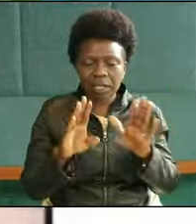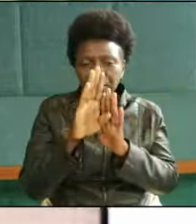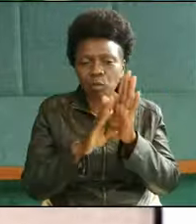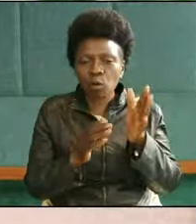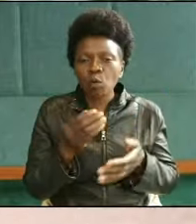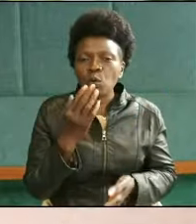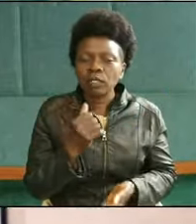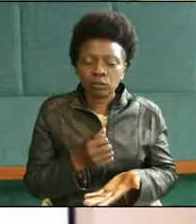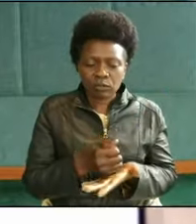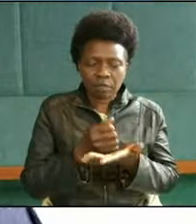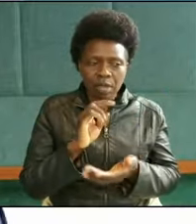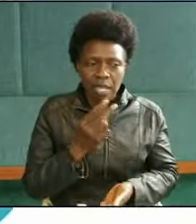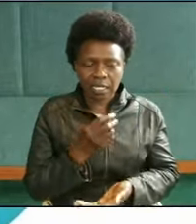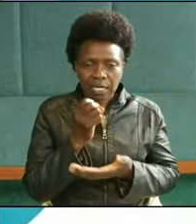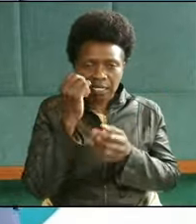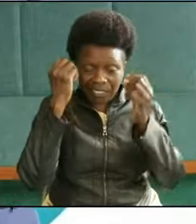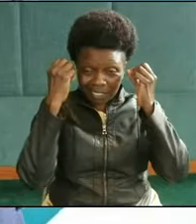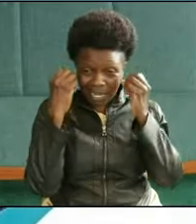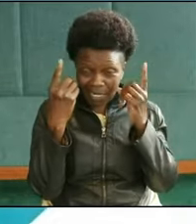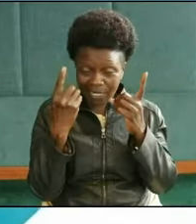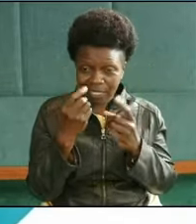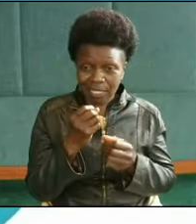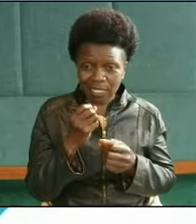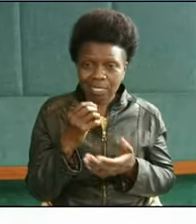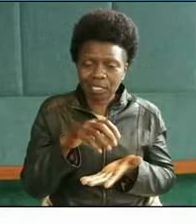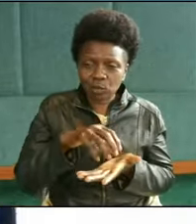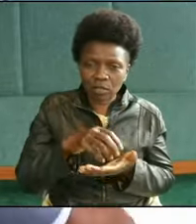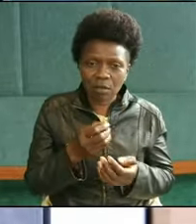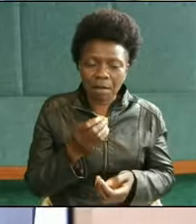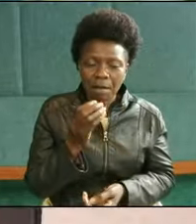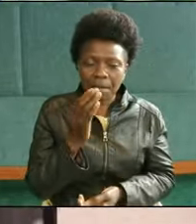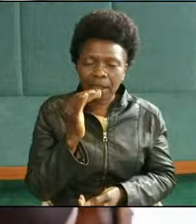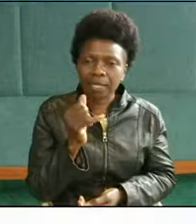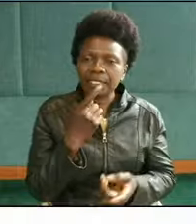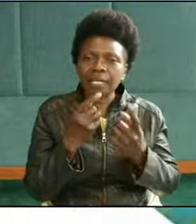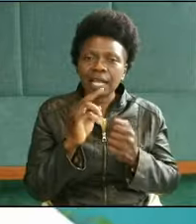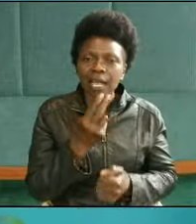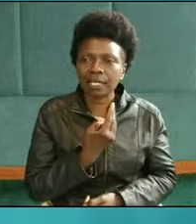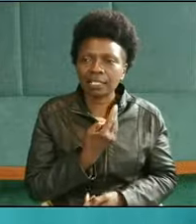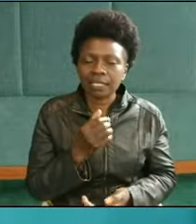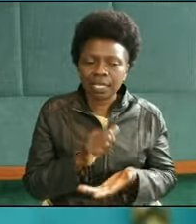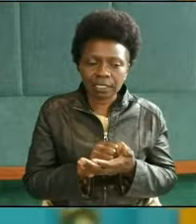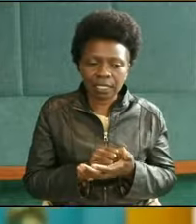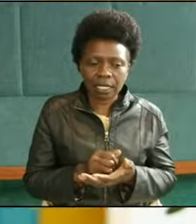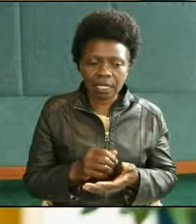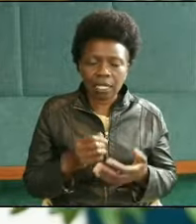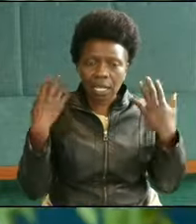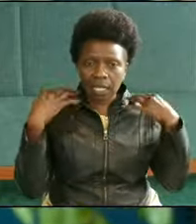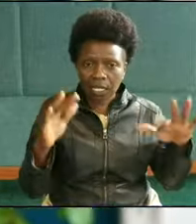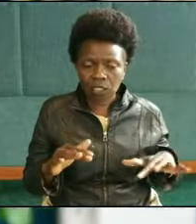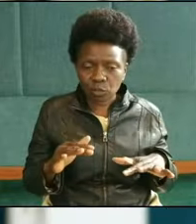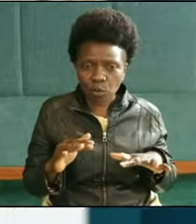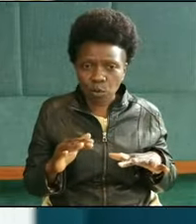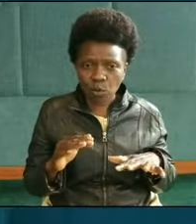to help us understand the situation in heaven by telling us that an angel who is not just an